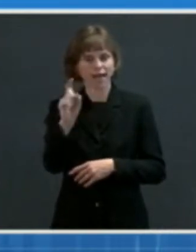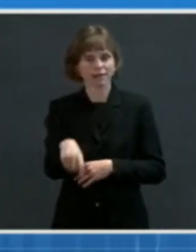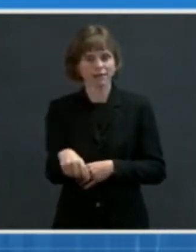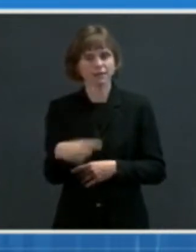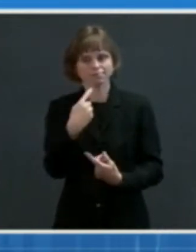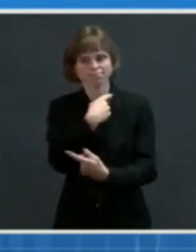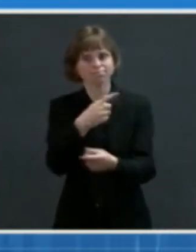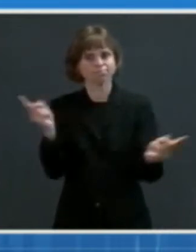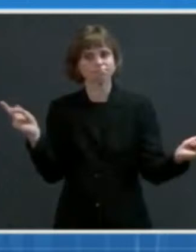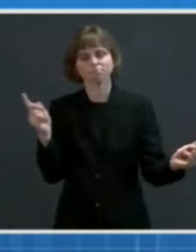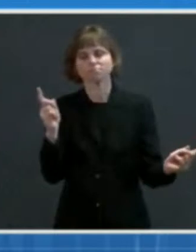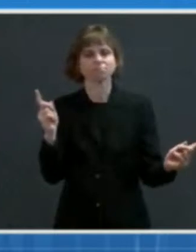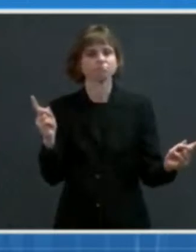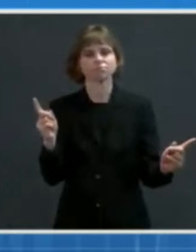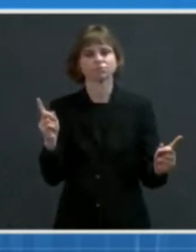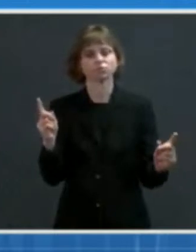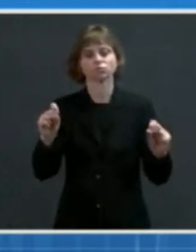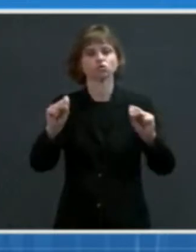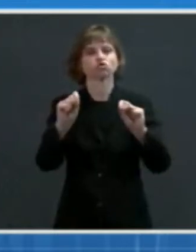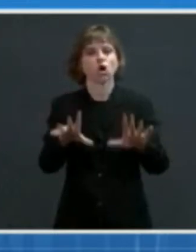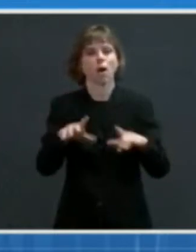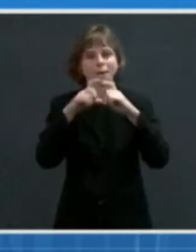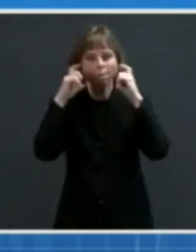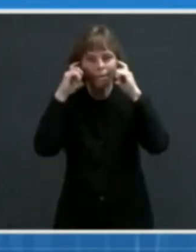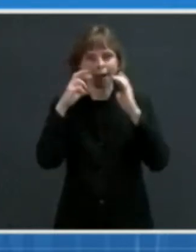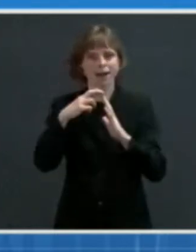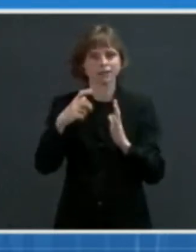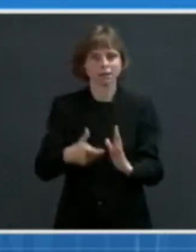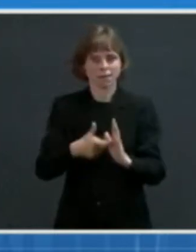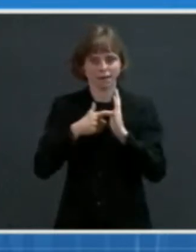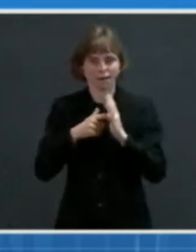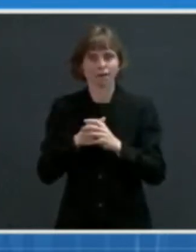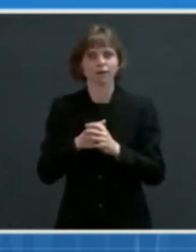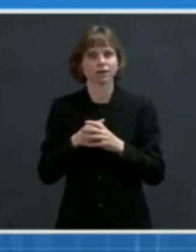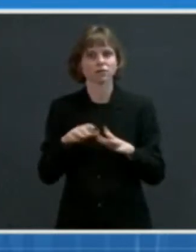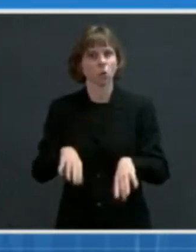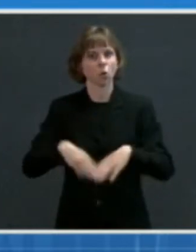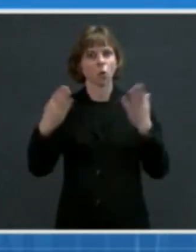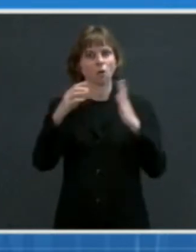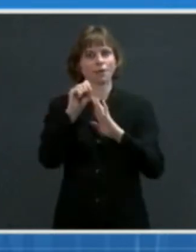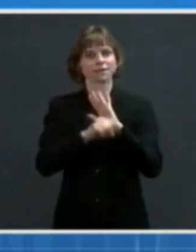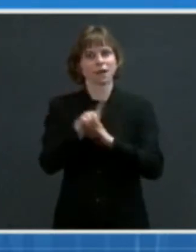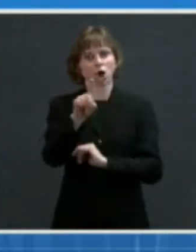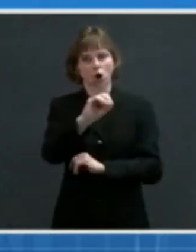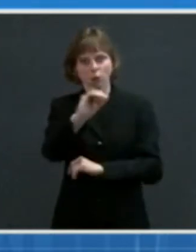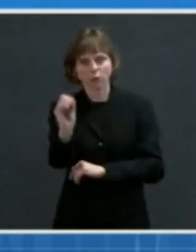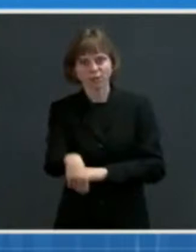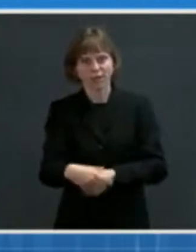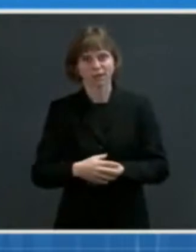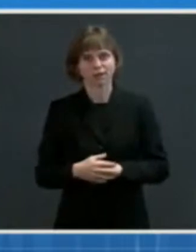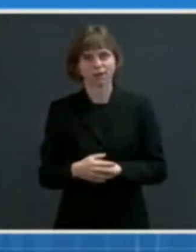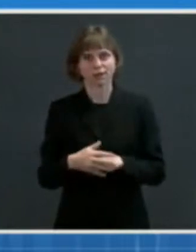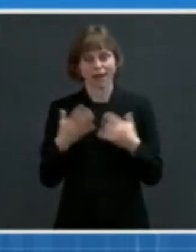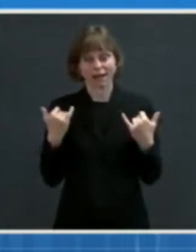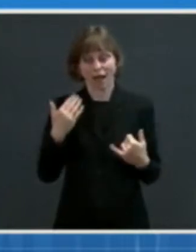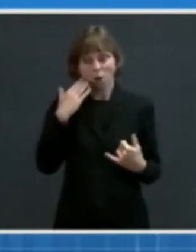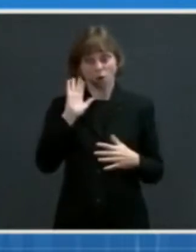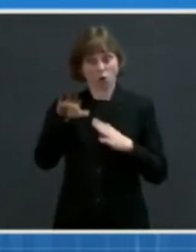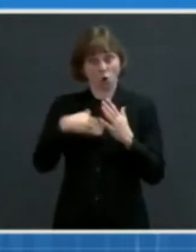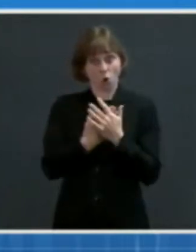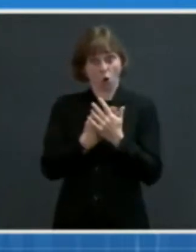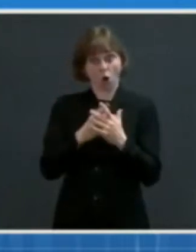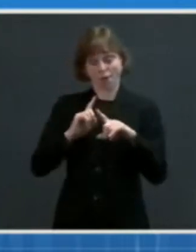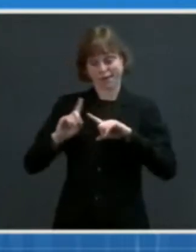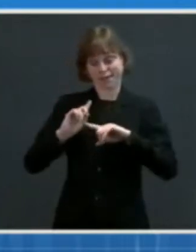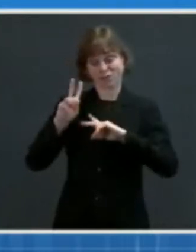going to lift the mask mandate and open the state up 100%. And we know that now that all the variants have been found in